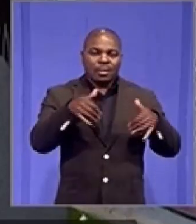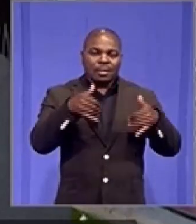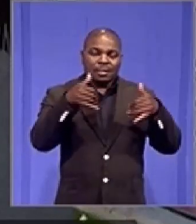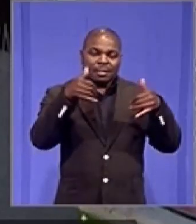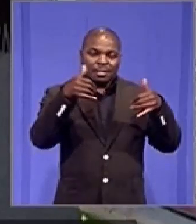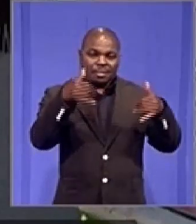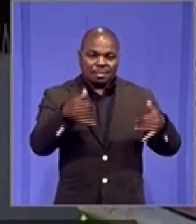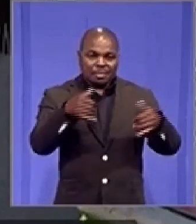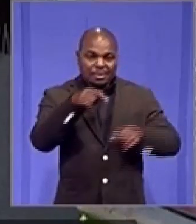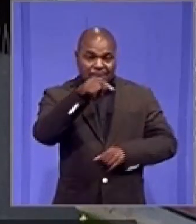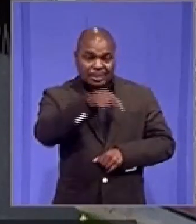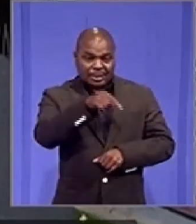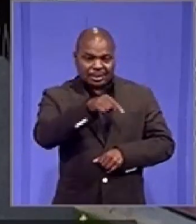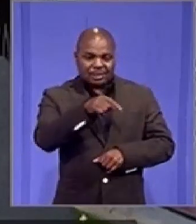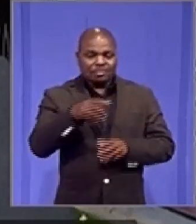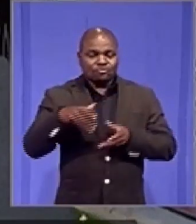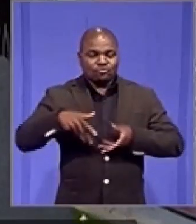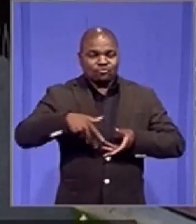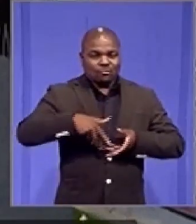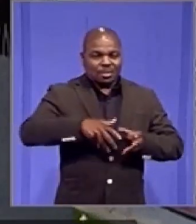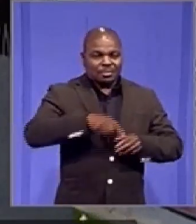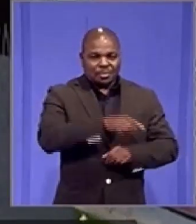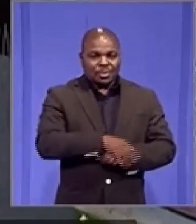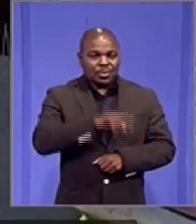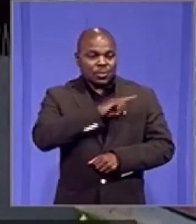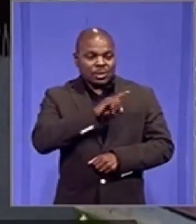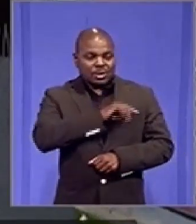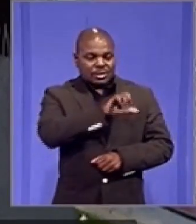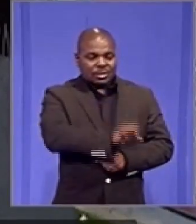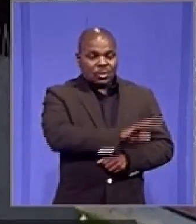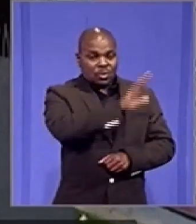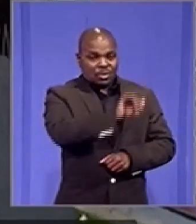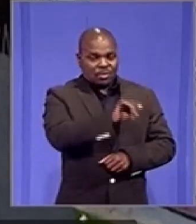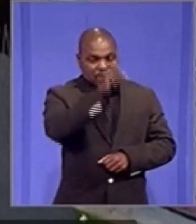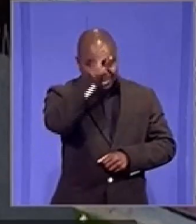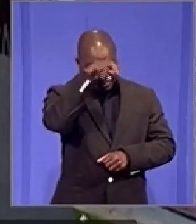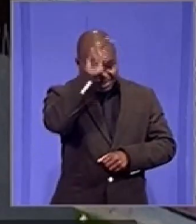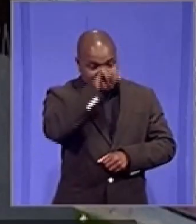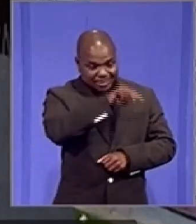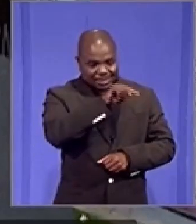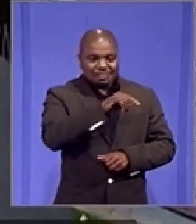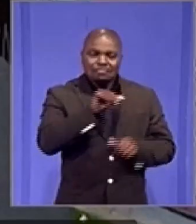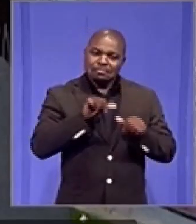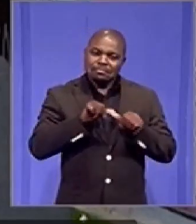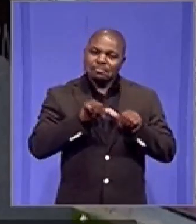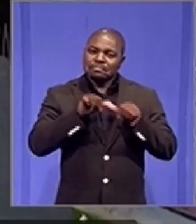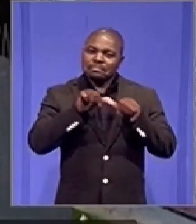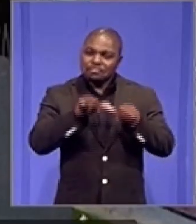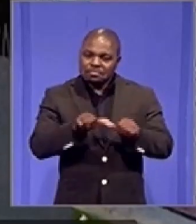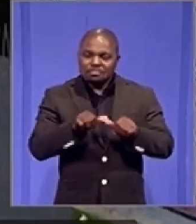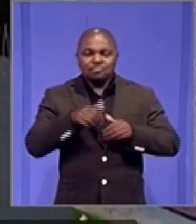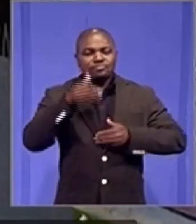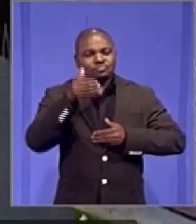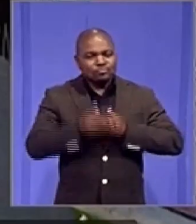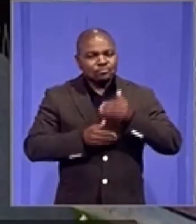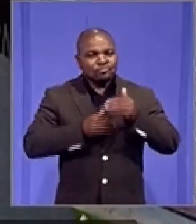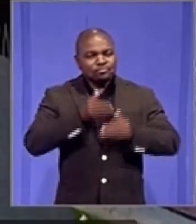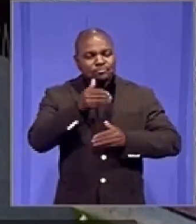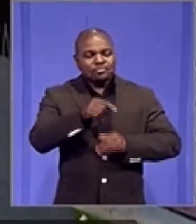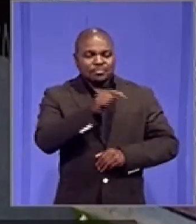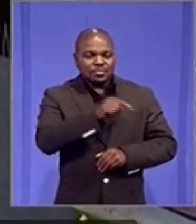rugby o botlhokwa ka ge o tlile go netefatsa fa naga ya Aforika Borwa di-Springboks di tswelela pele mo letsholong la